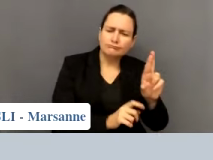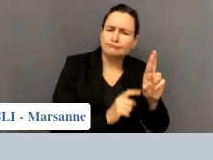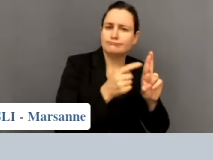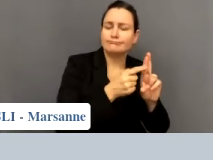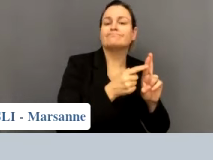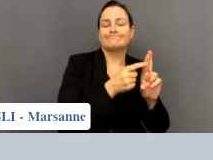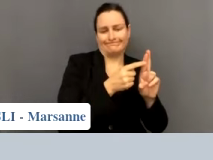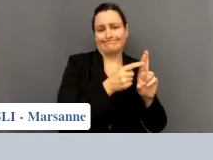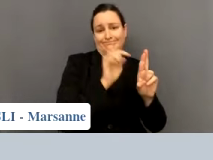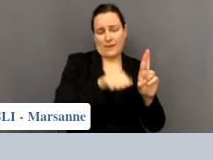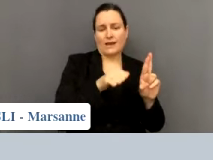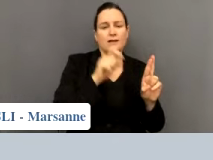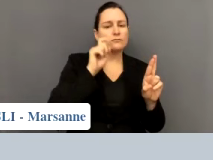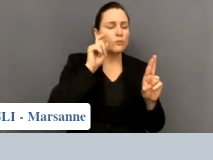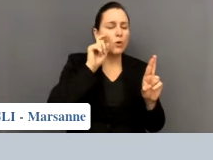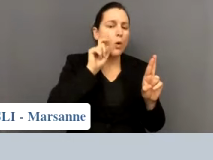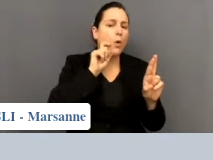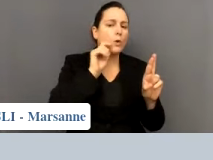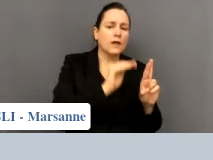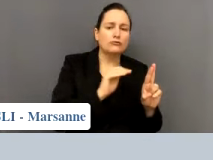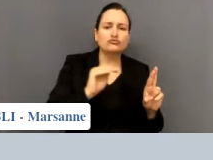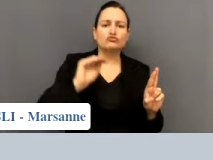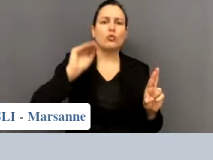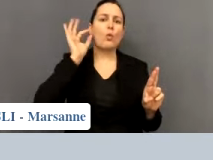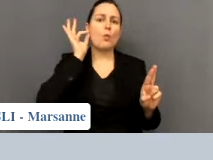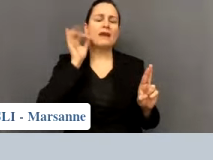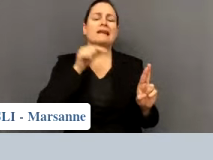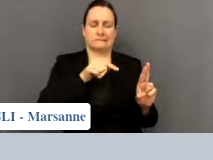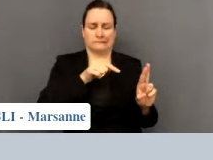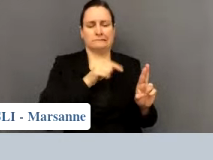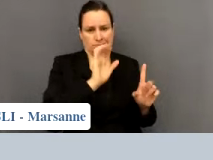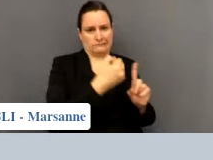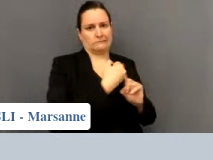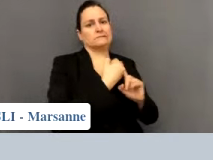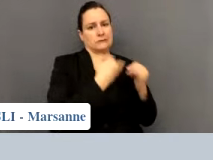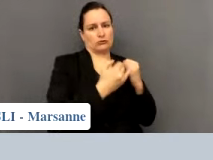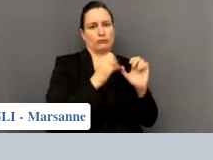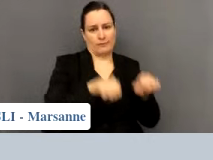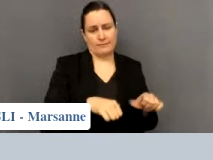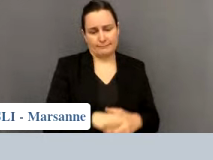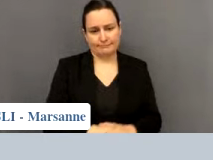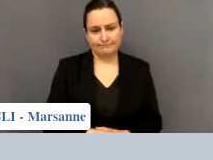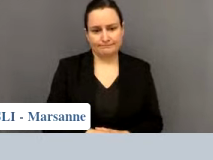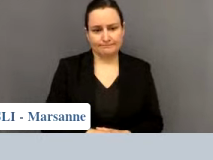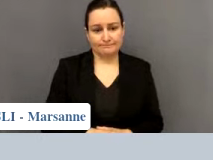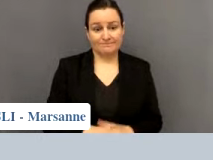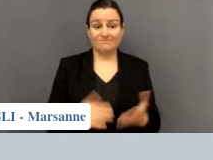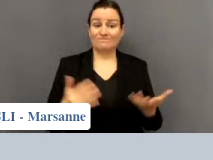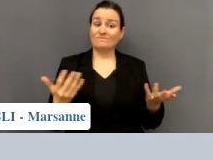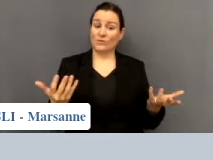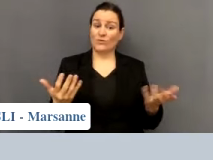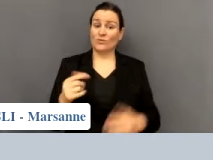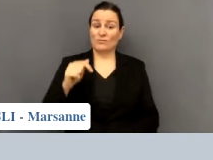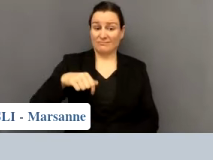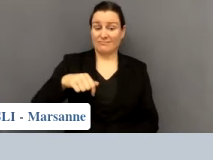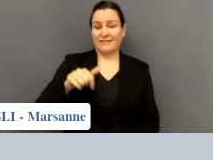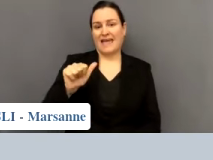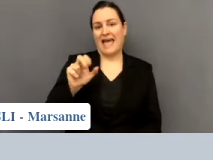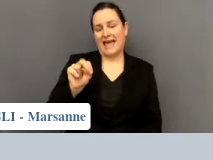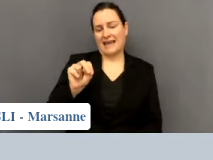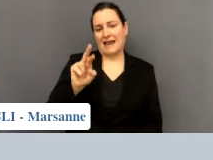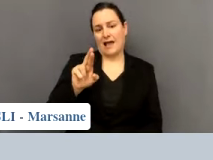or domestic and family violence, there are often multiple tactics of abuse and control. The impacts of these can be far-reaching,